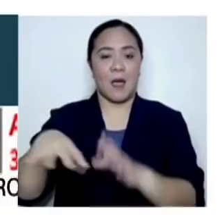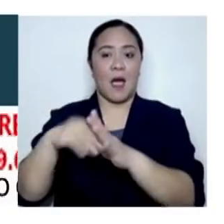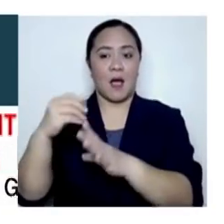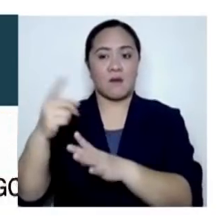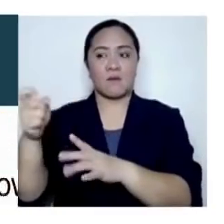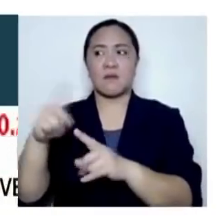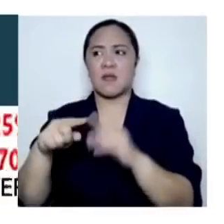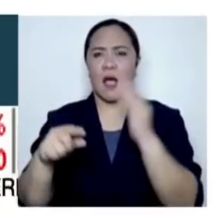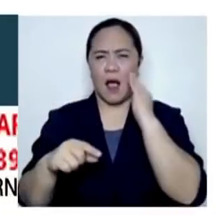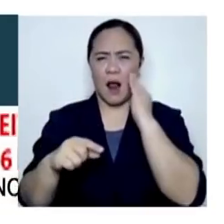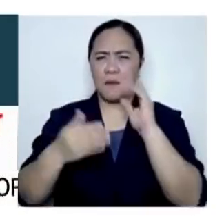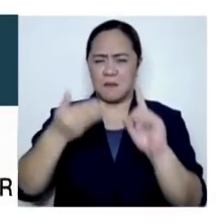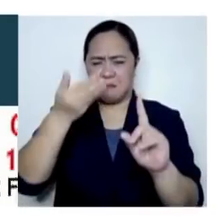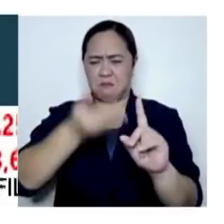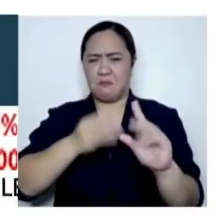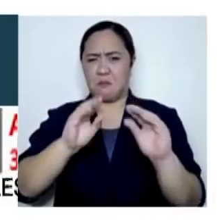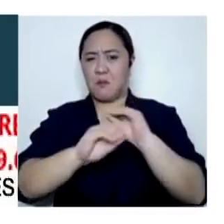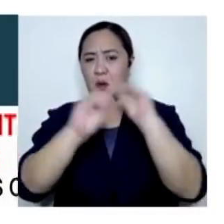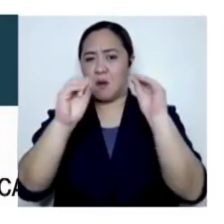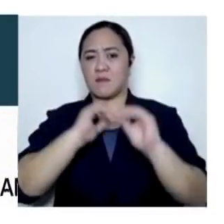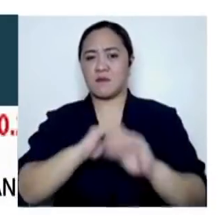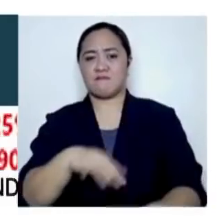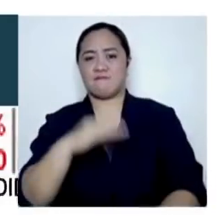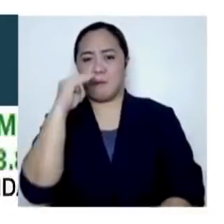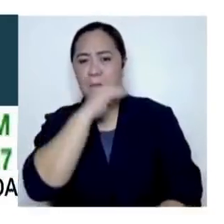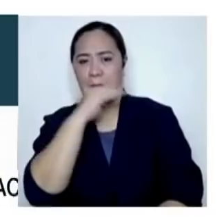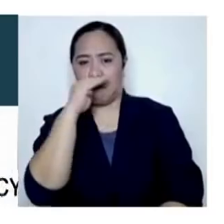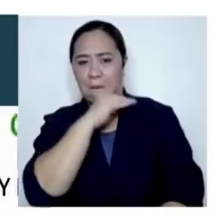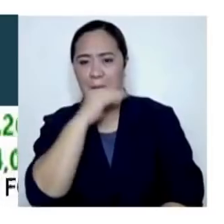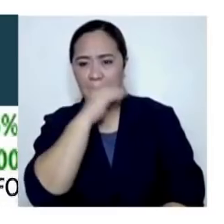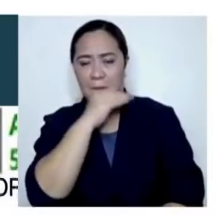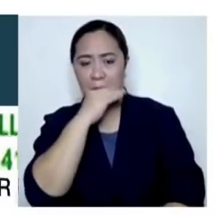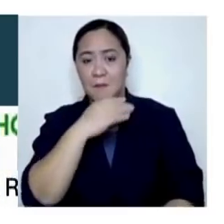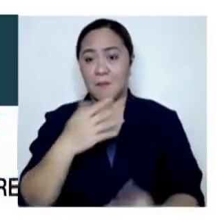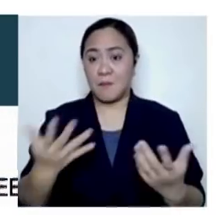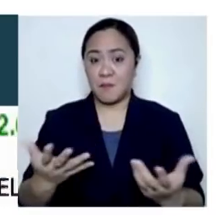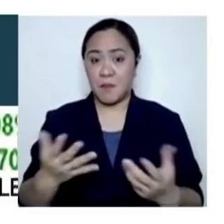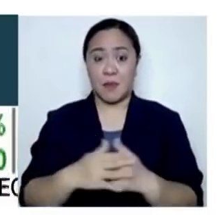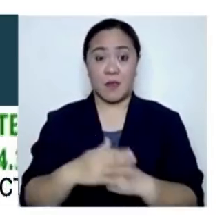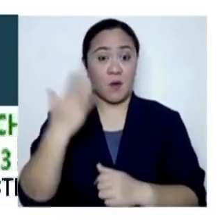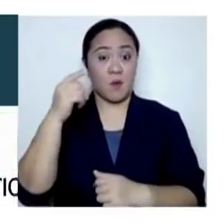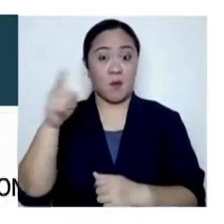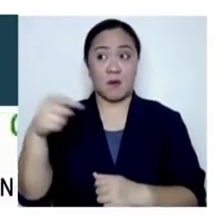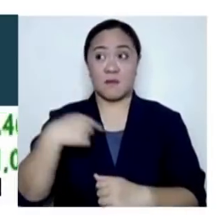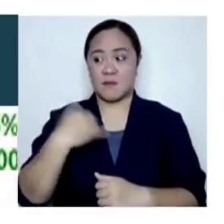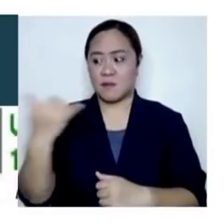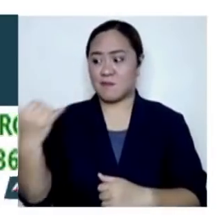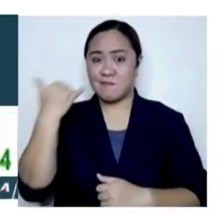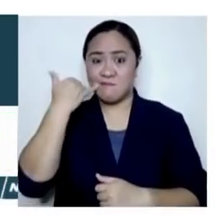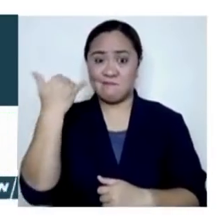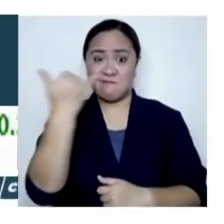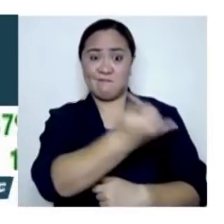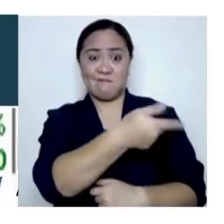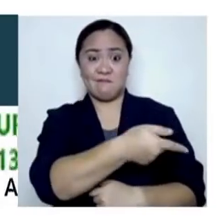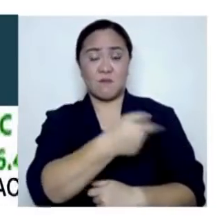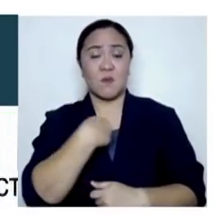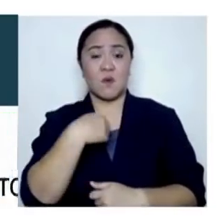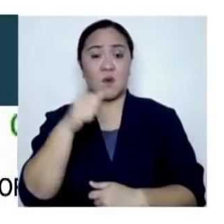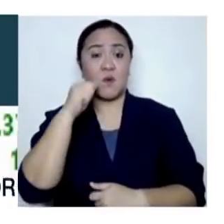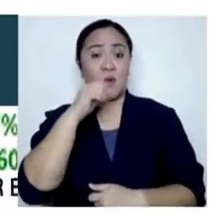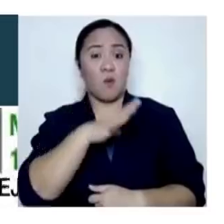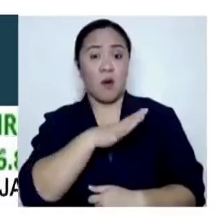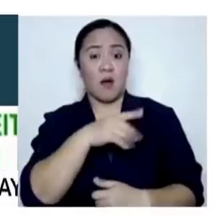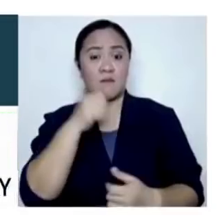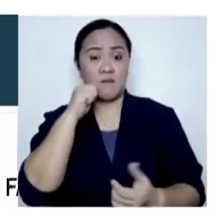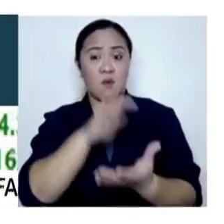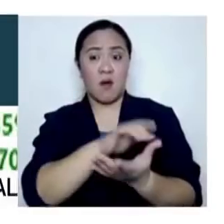lying, you know. He said that he was incomunicado. He himself gave the phone to his wife. And he's using the phones of the